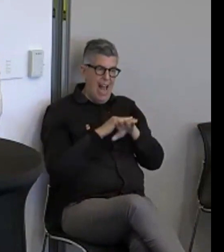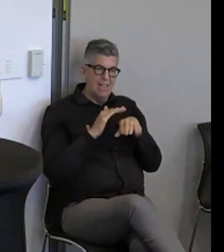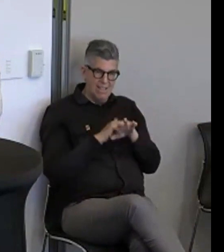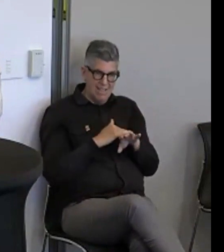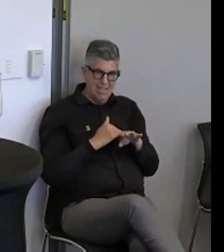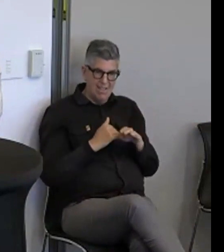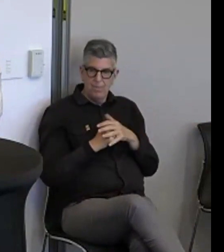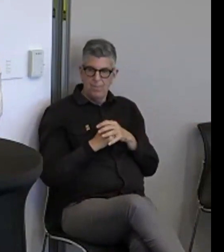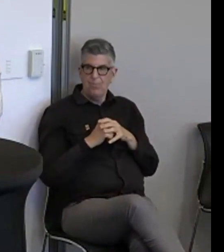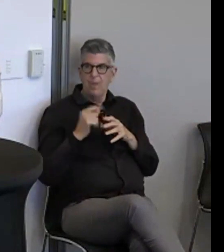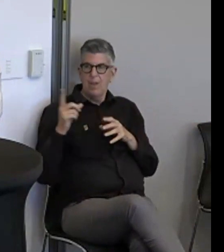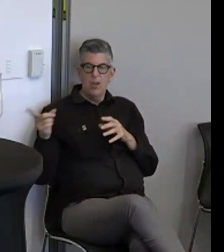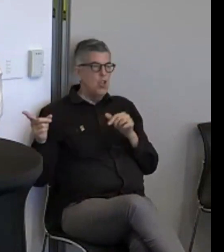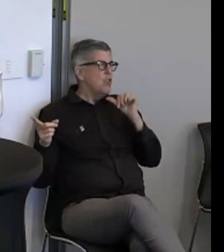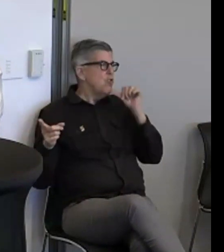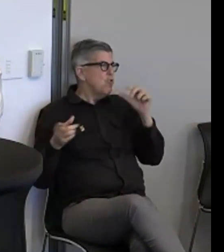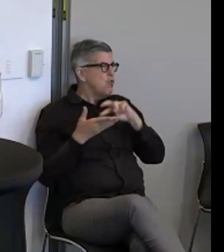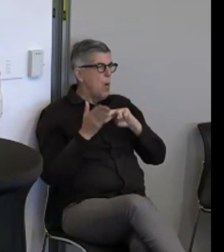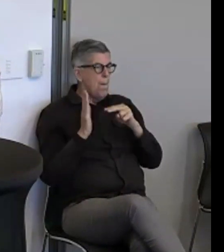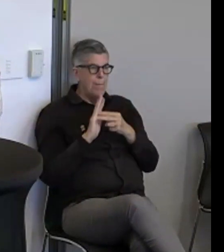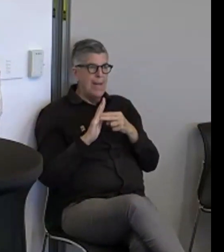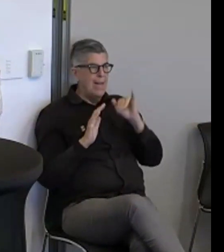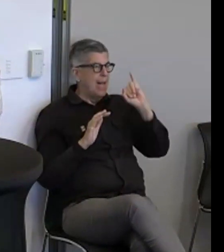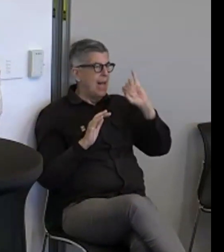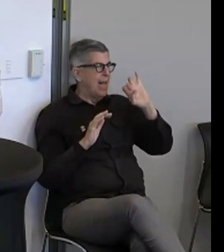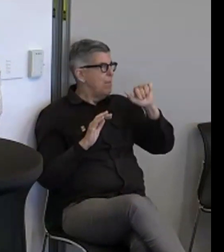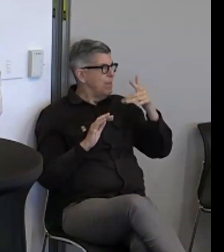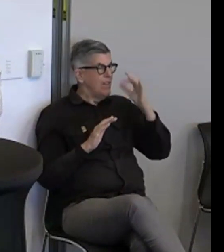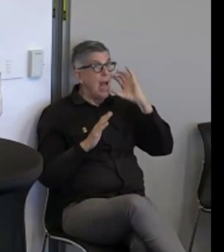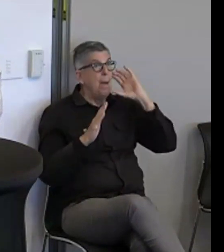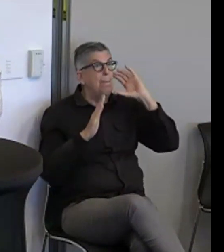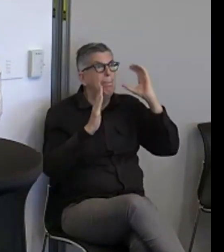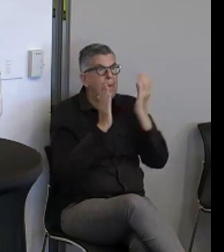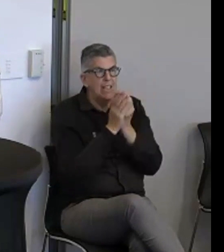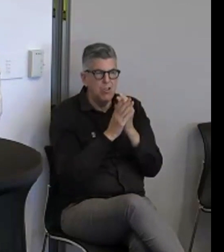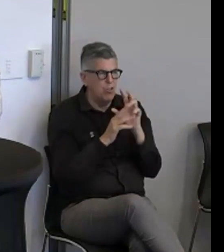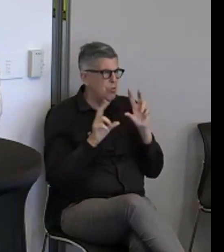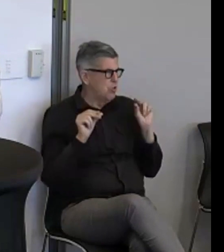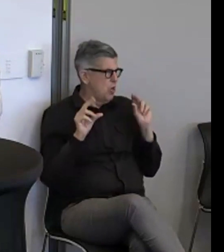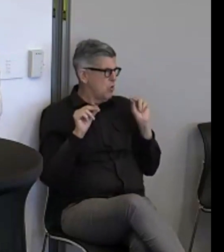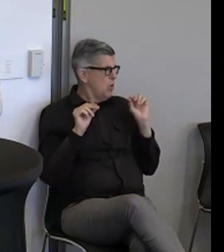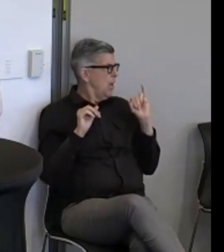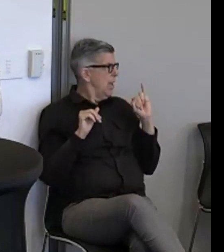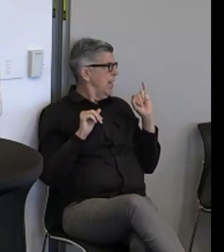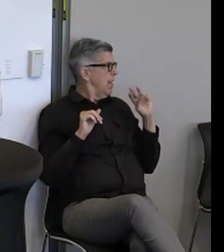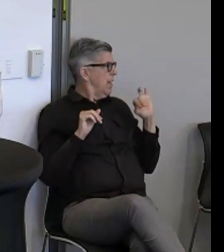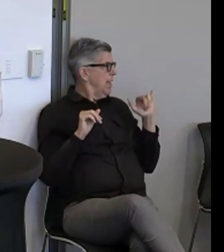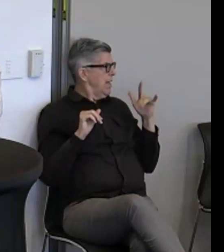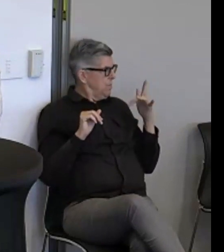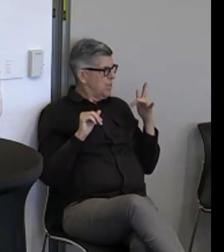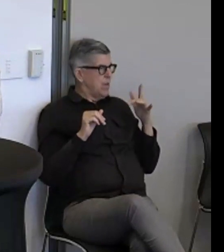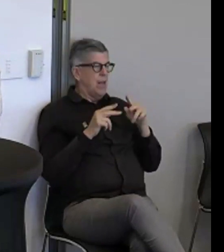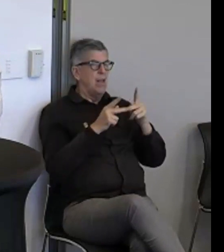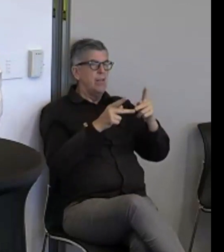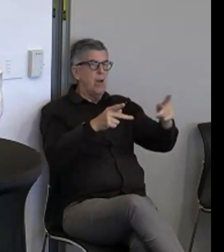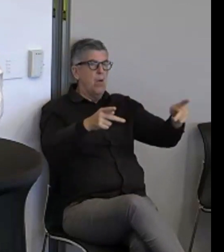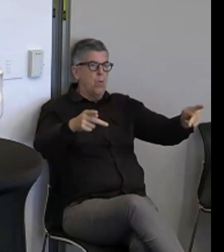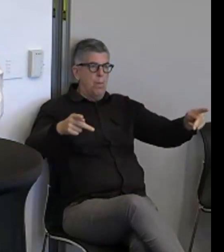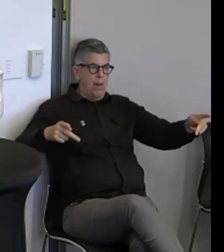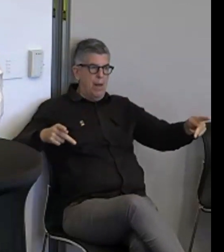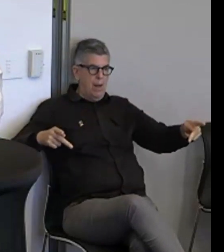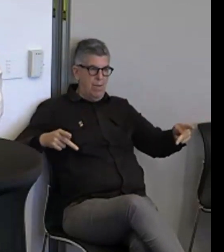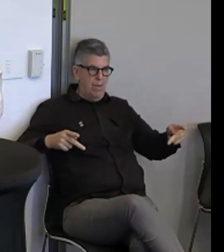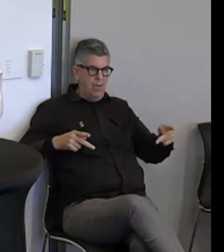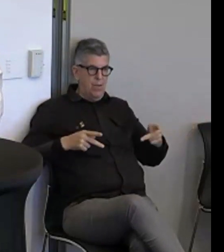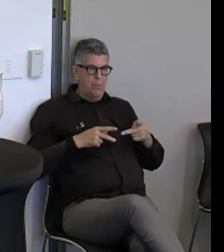I think you don't mean image as a visual thing. I think you mean image as a a mechanism for spatial representation, right? For